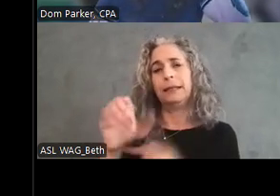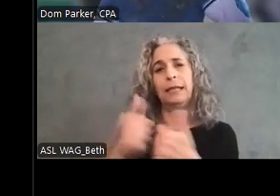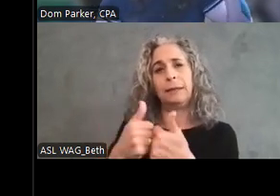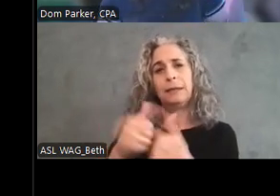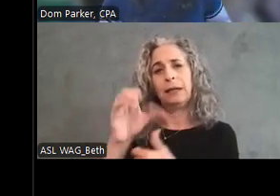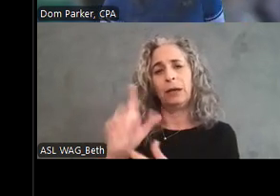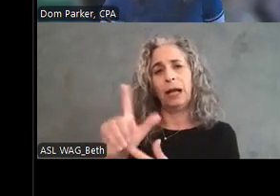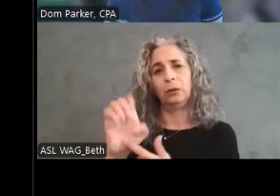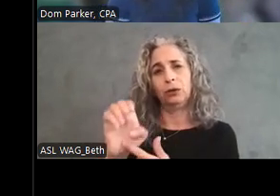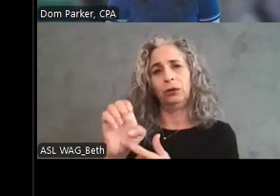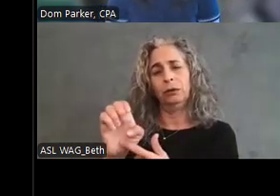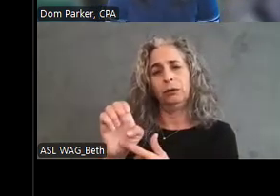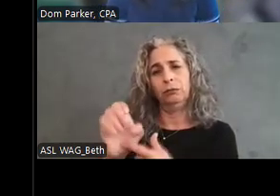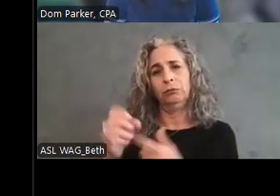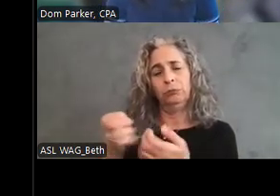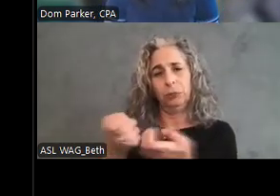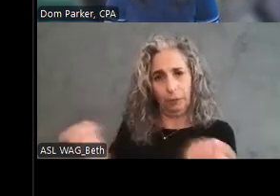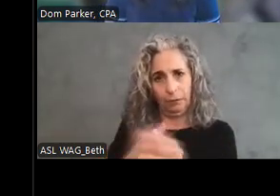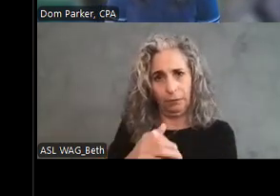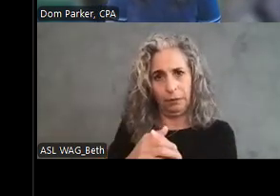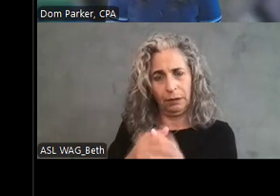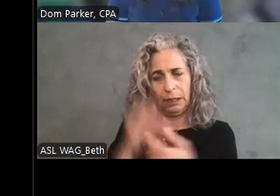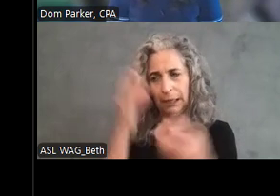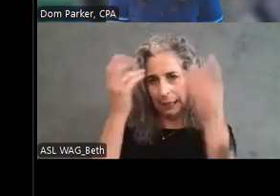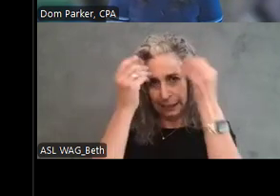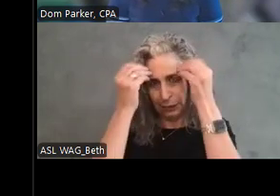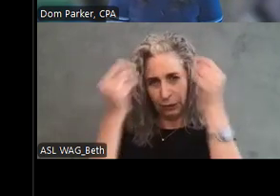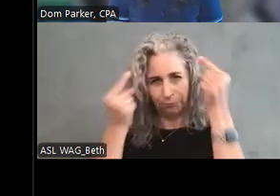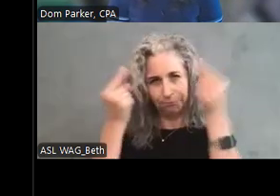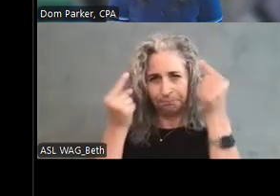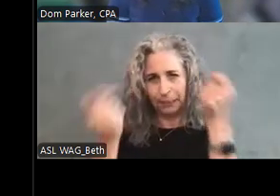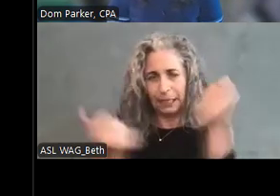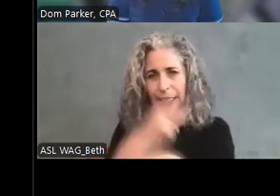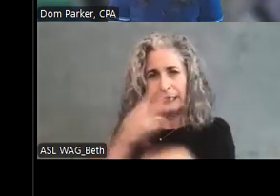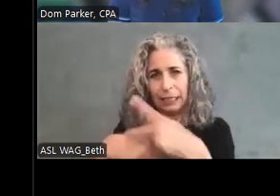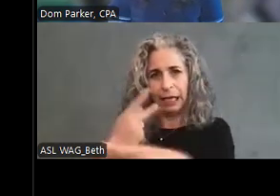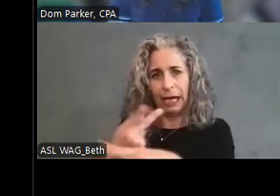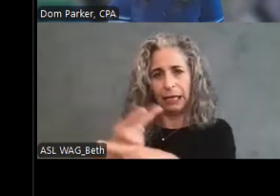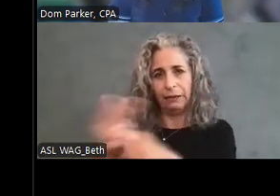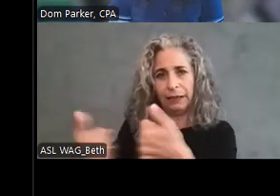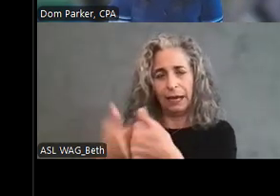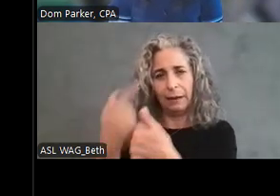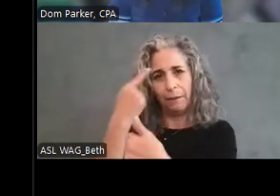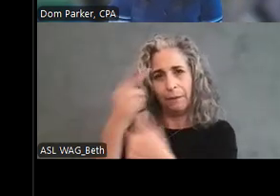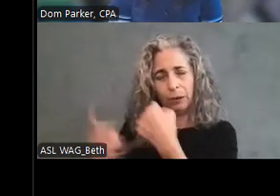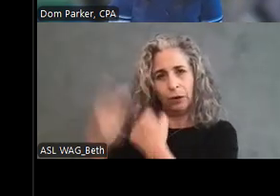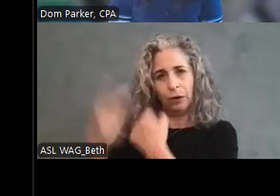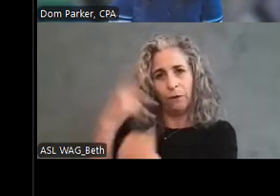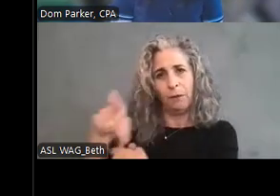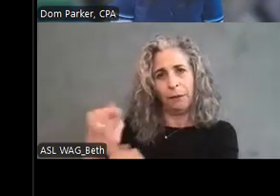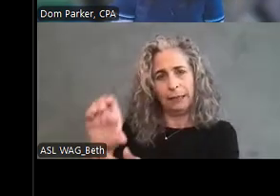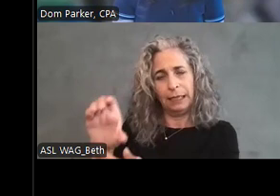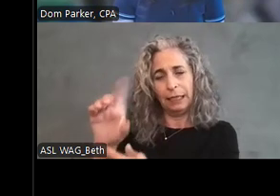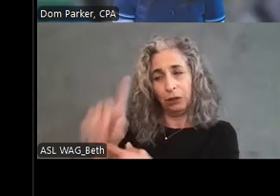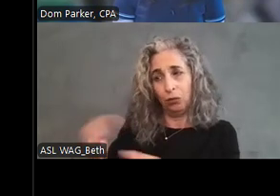device. So considering any kind of game that's reserved for PC, do you think it would be recommended to